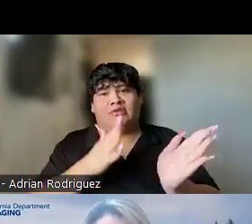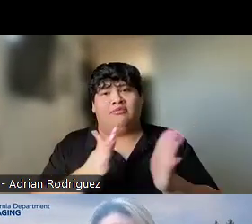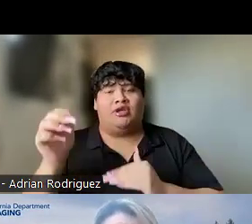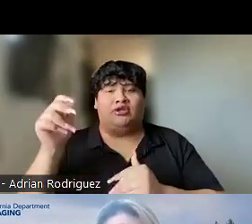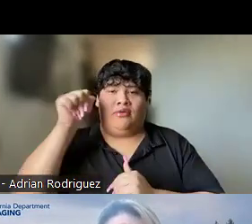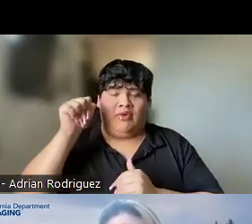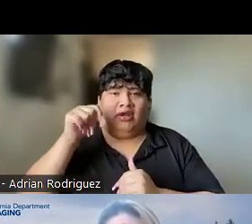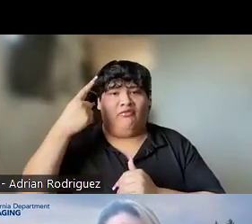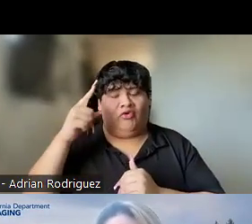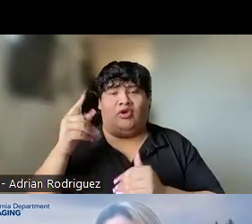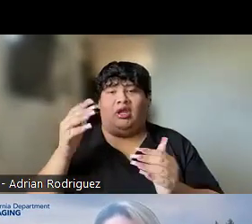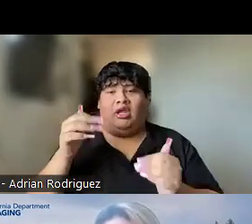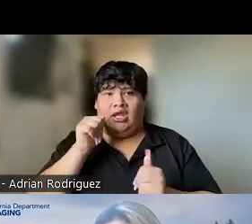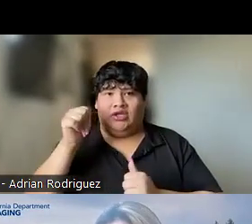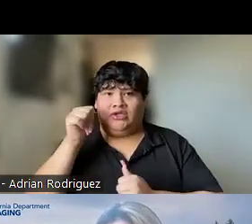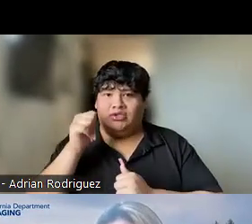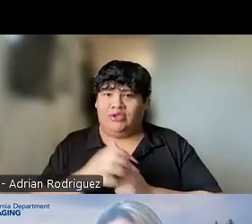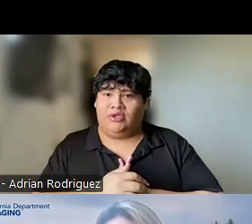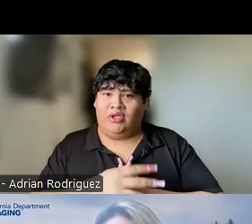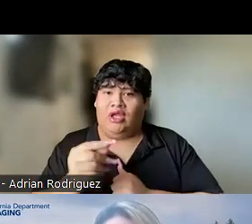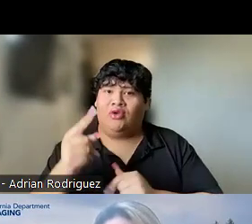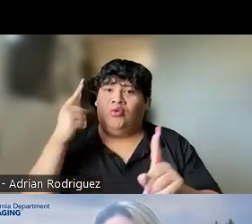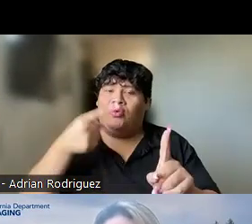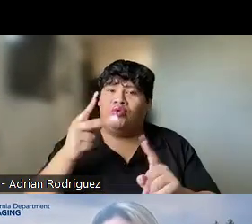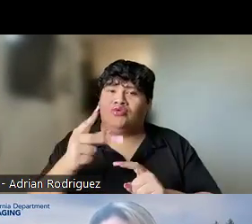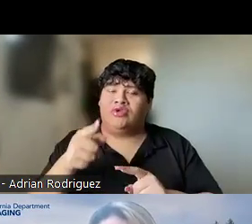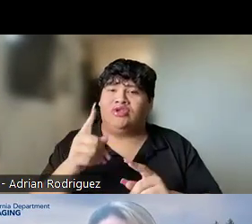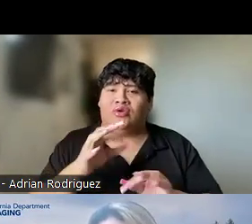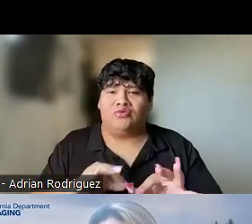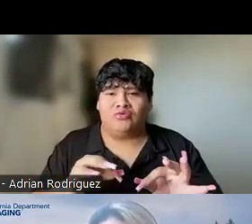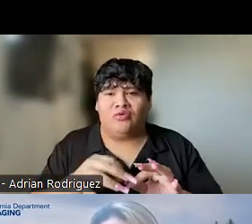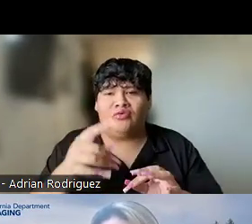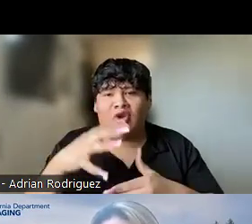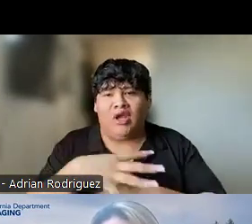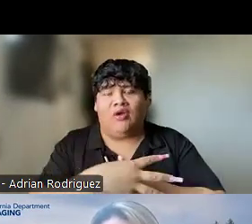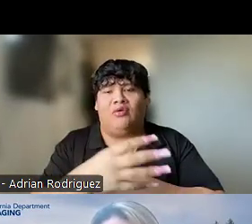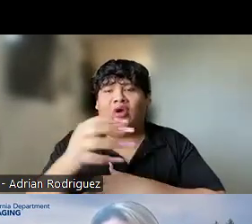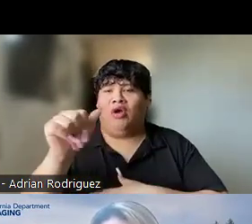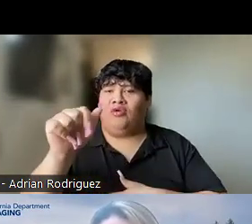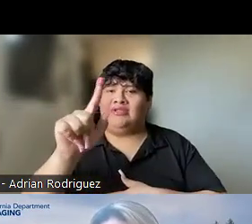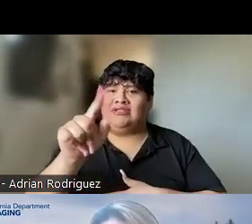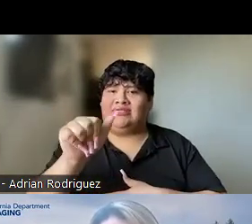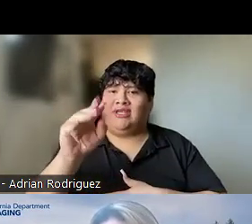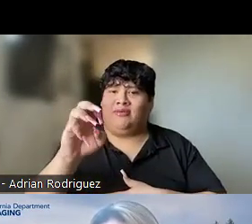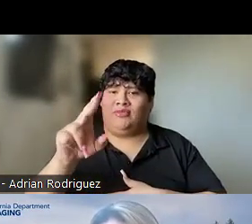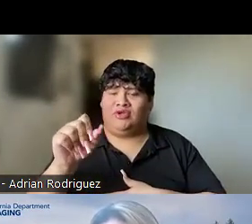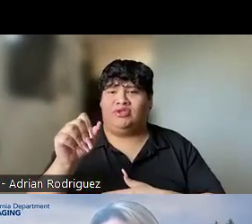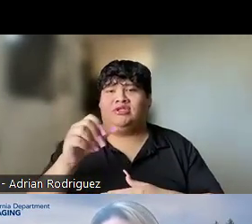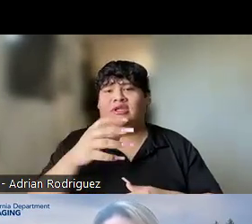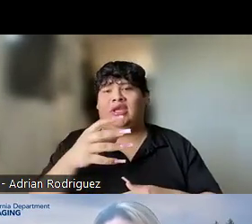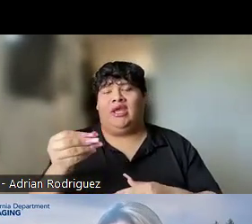Aging. Goal 2 also includes an important focus on Alzheimer's disease and improving early